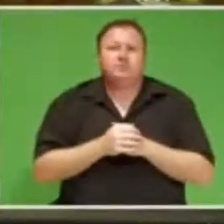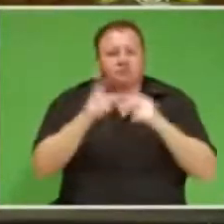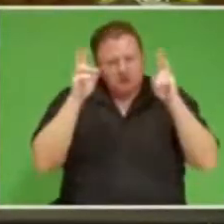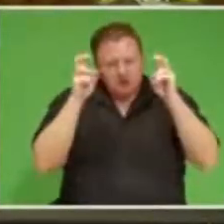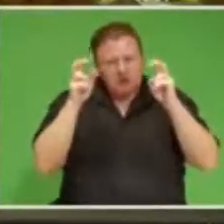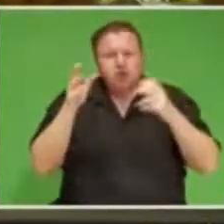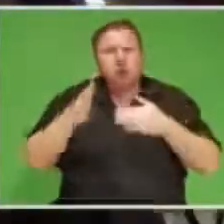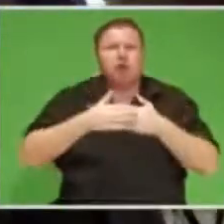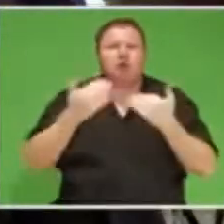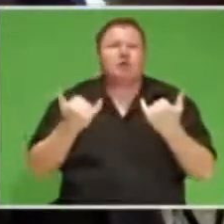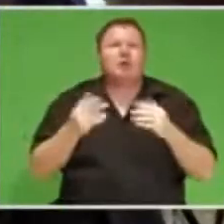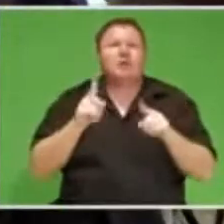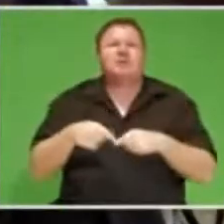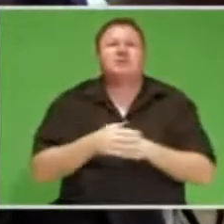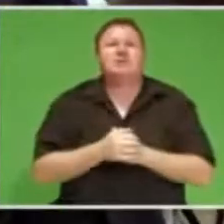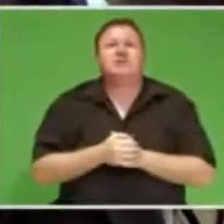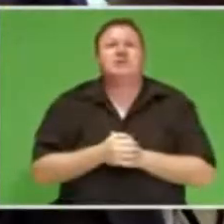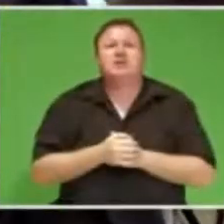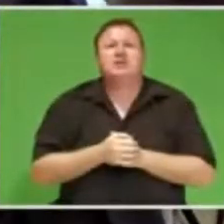closed.